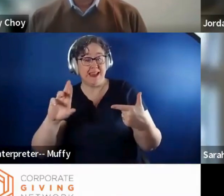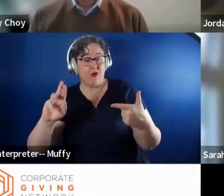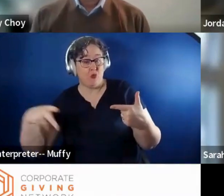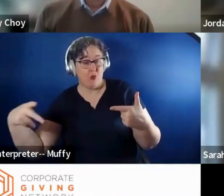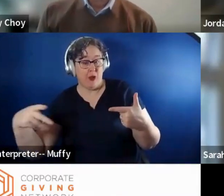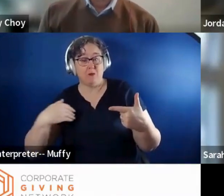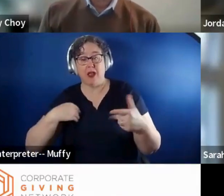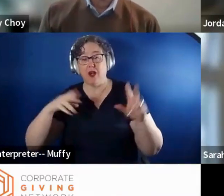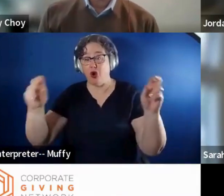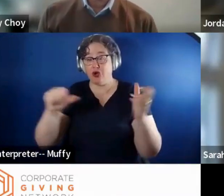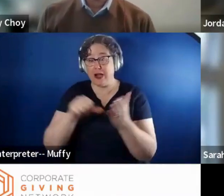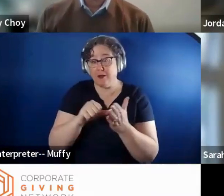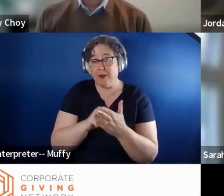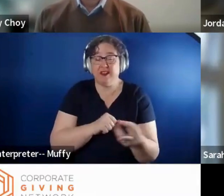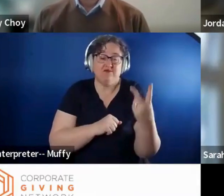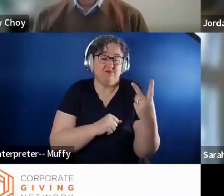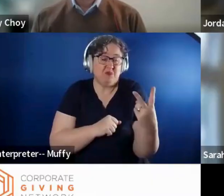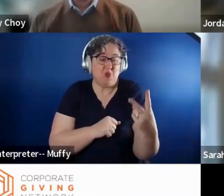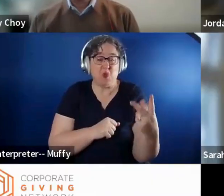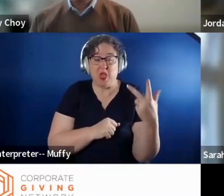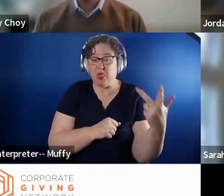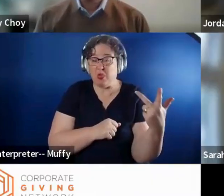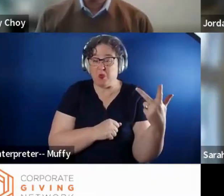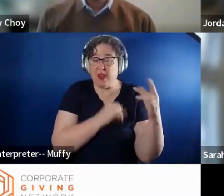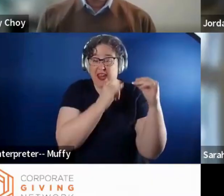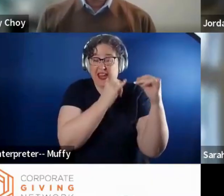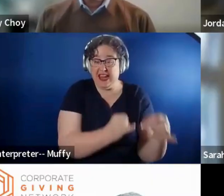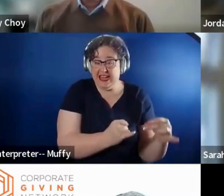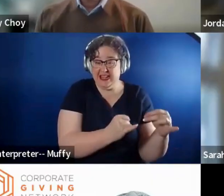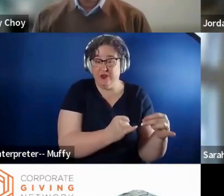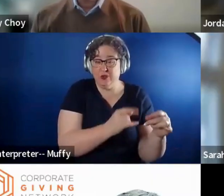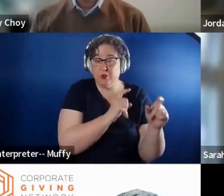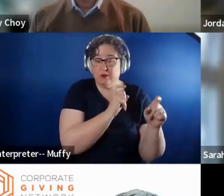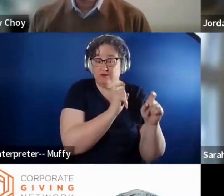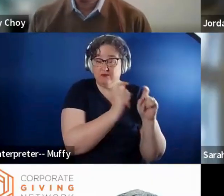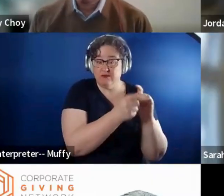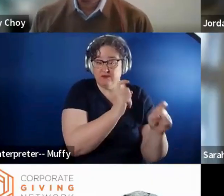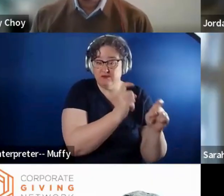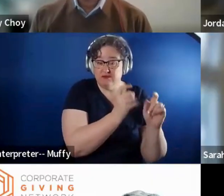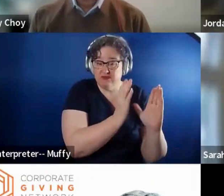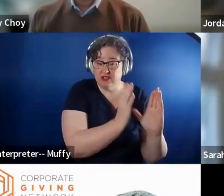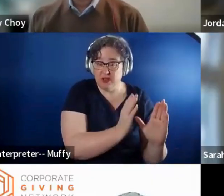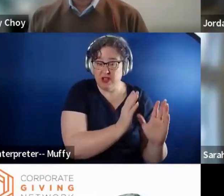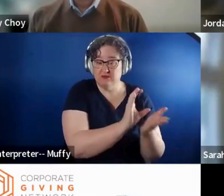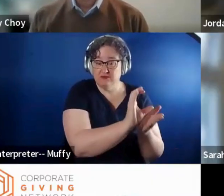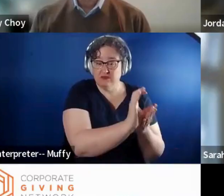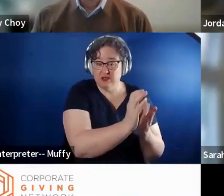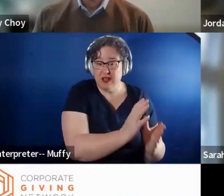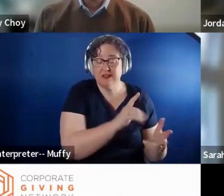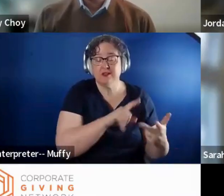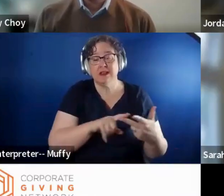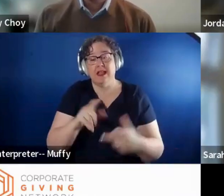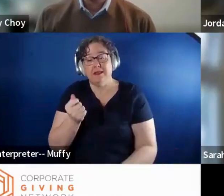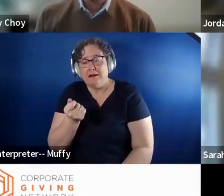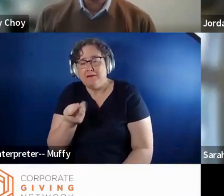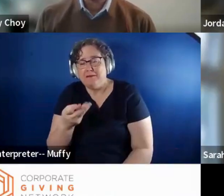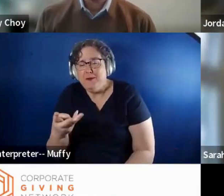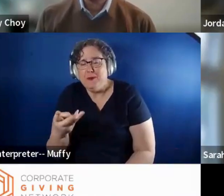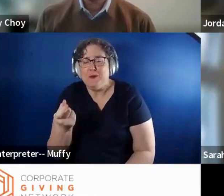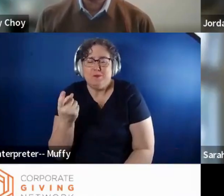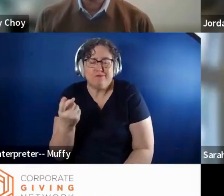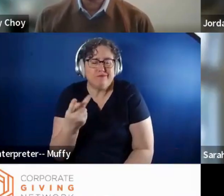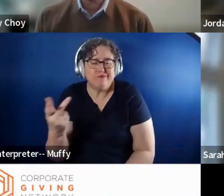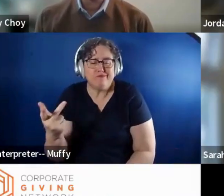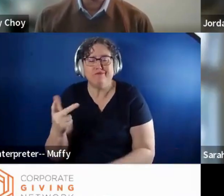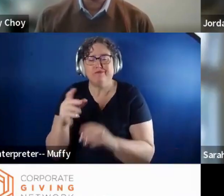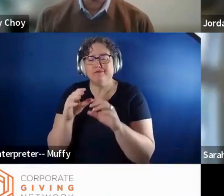have 2 to 3 individual sponsors. Then we might have a couple of organizational, like corporate sponsors,